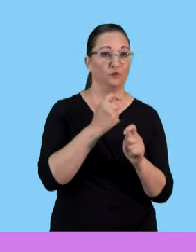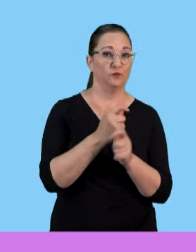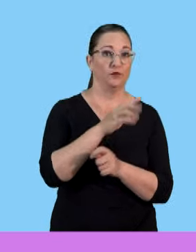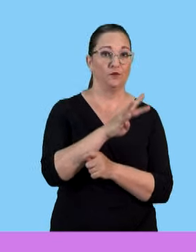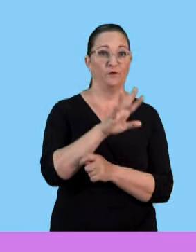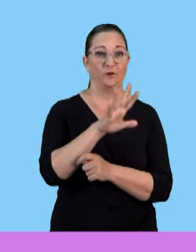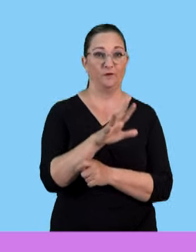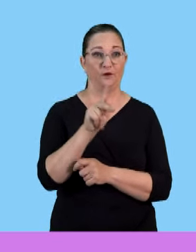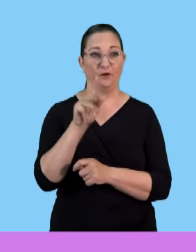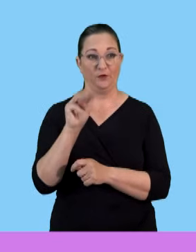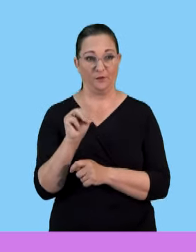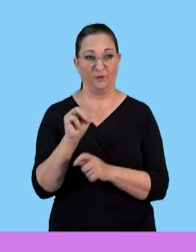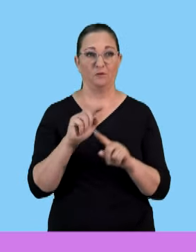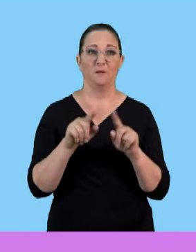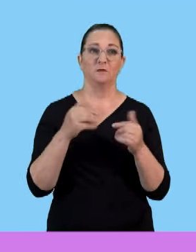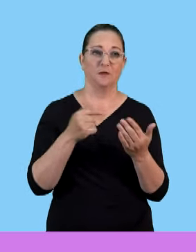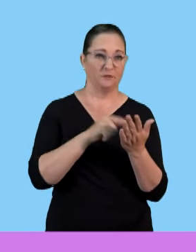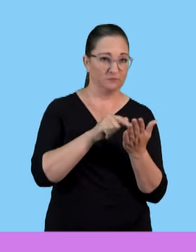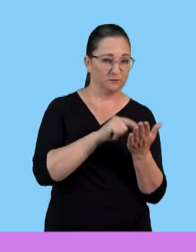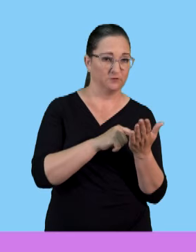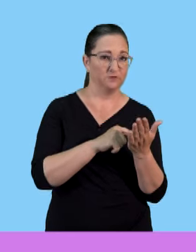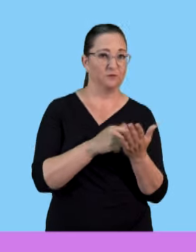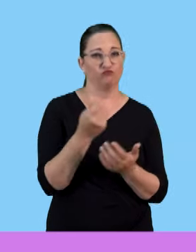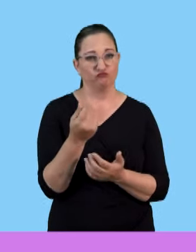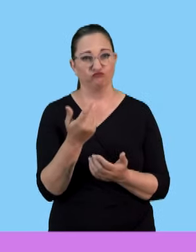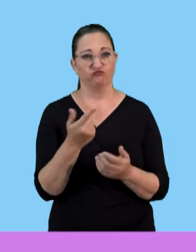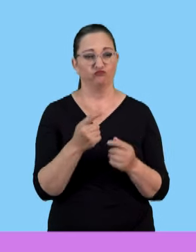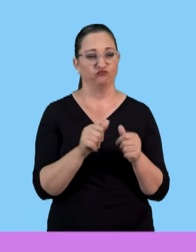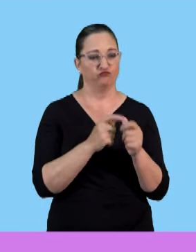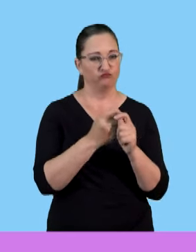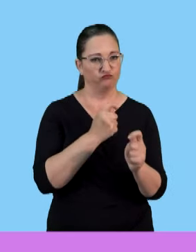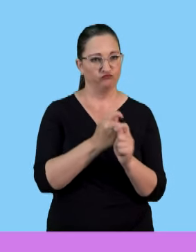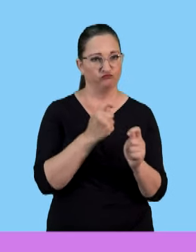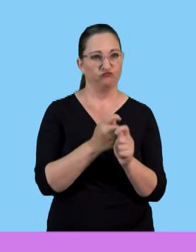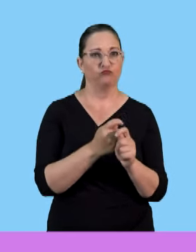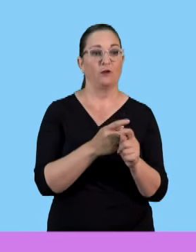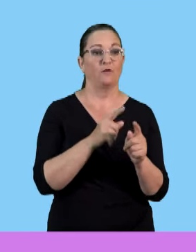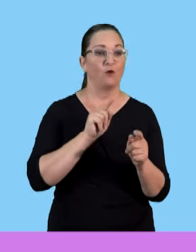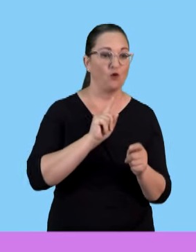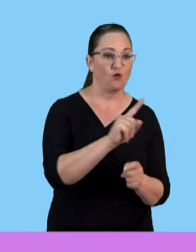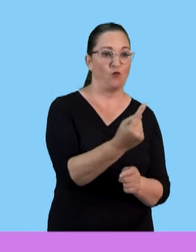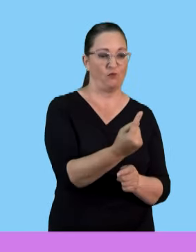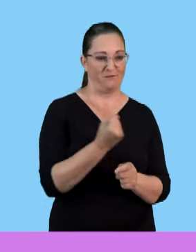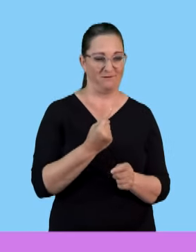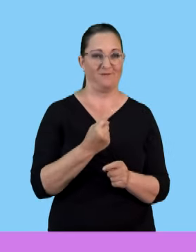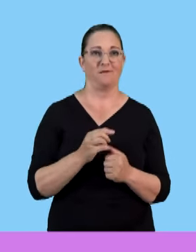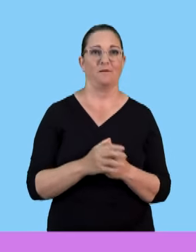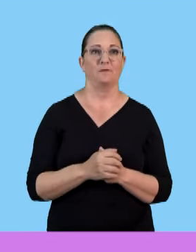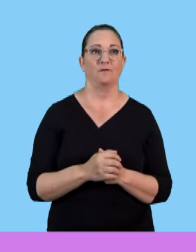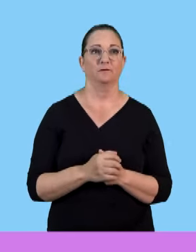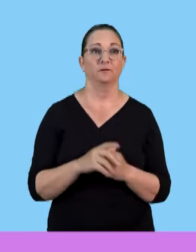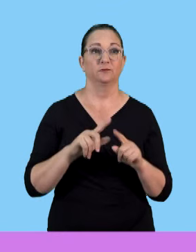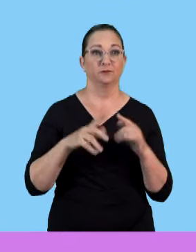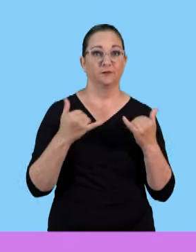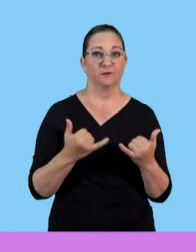4 to 5 kilometers, as well as calculate the cost of traveling the same distance as a return trip. Right, let us look at number